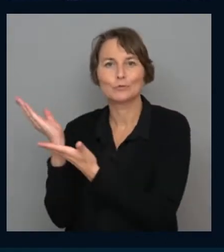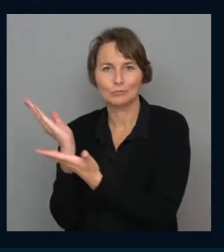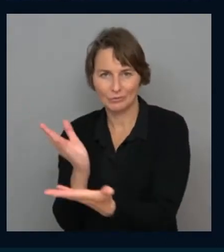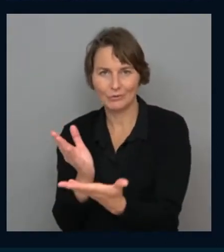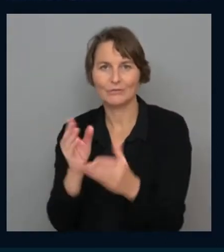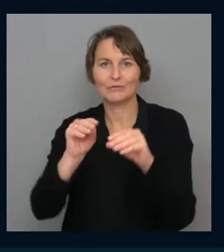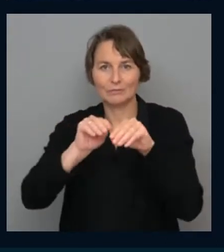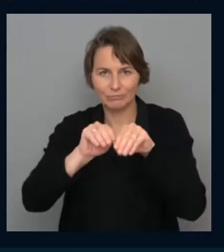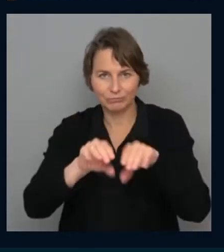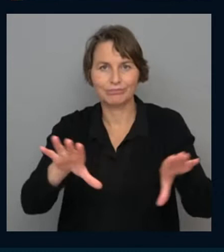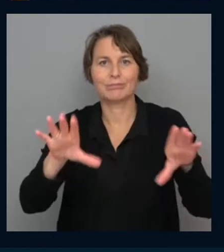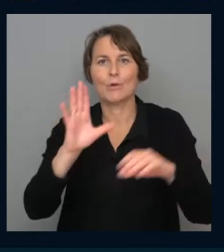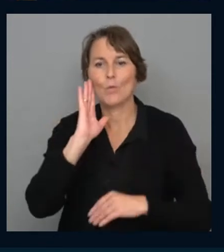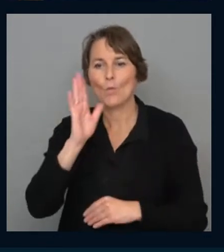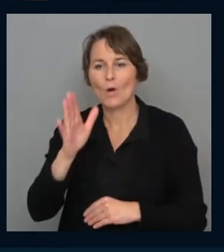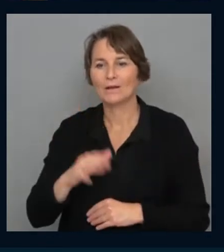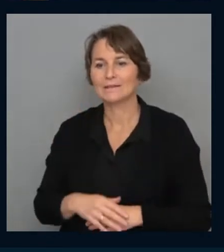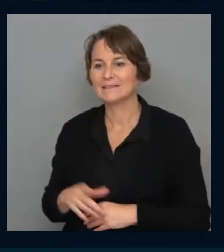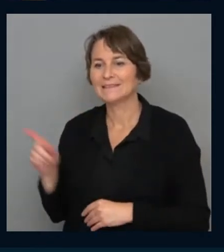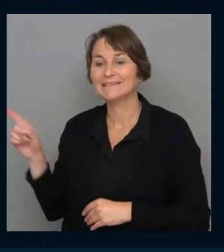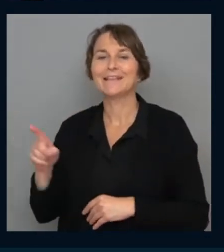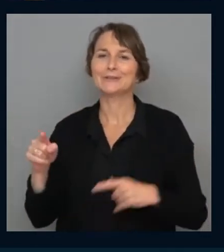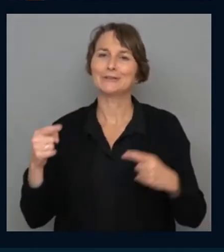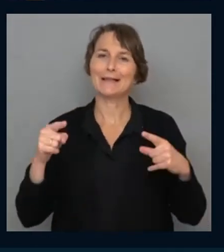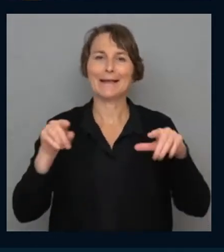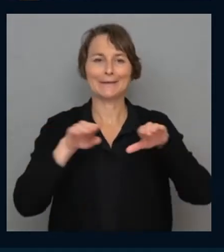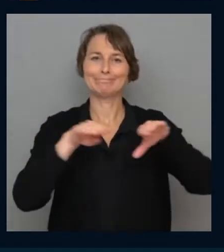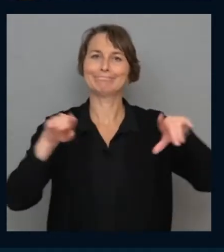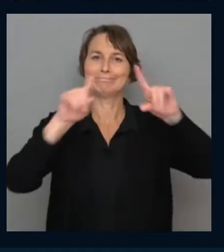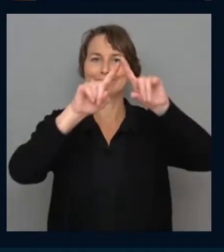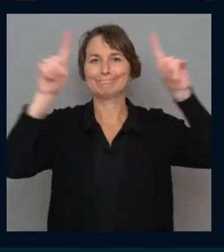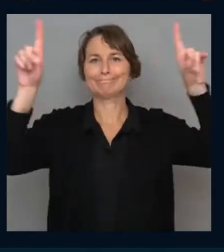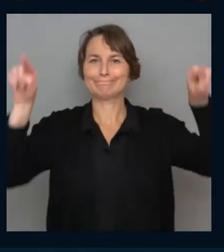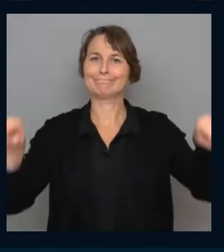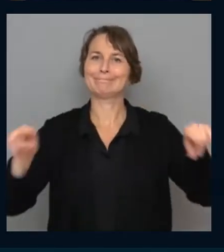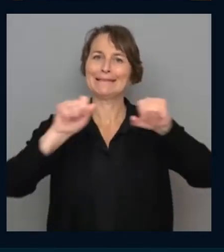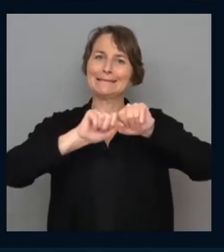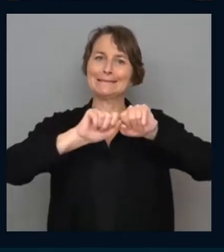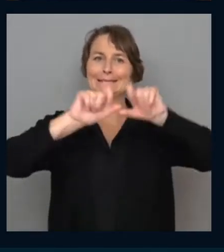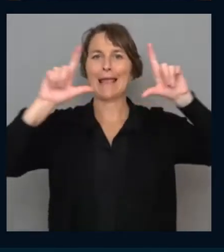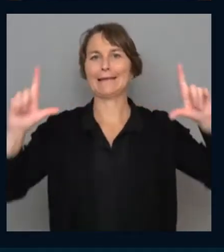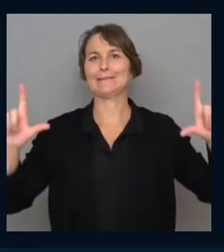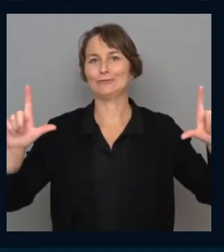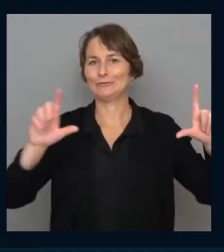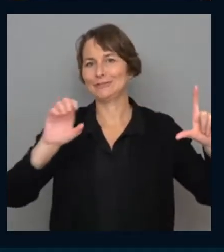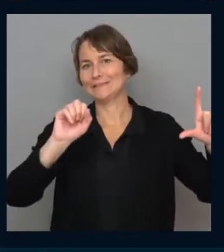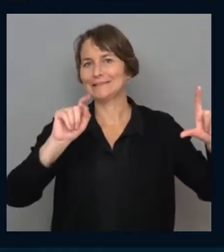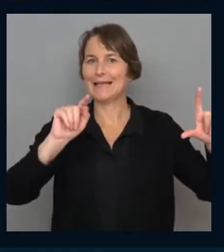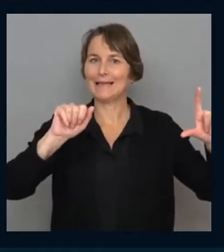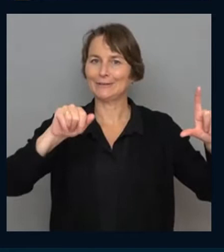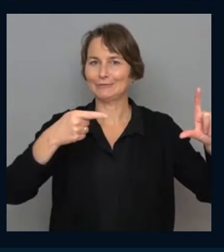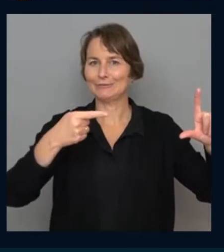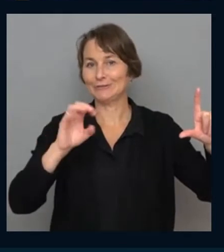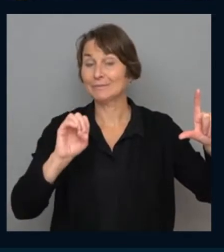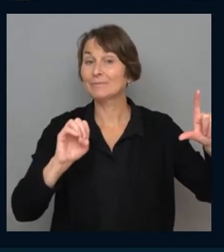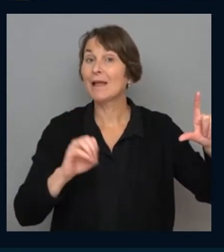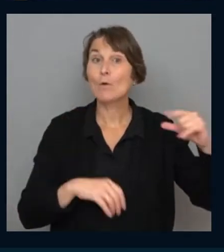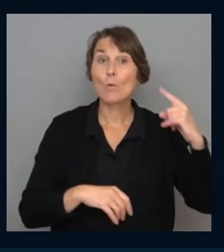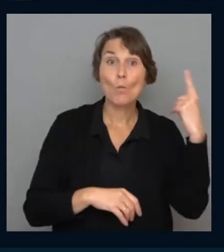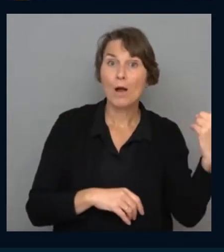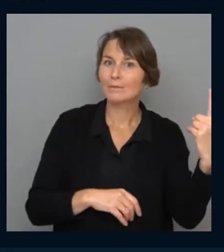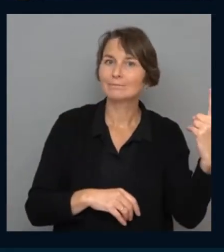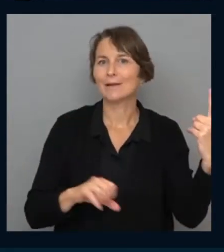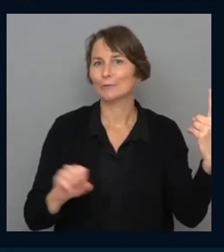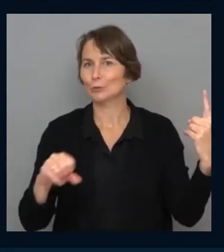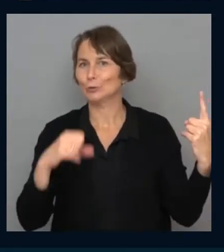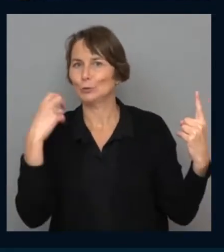going to deploy what's called a stage. This is my stage. Now, I actually don't have just one environment. I have 2. I have